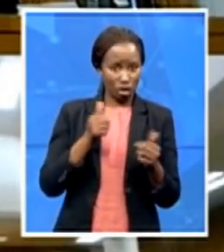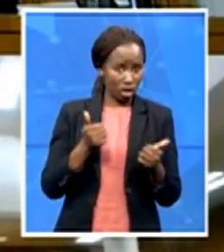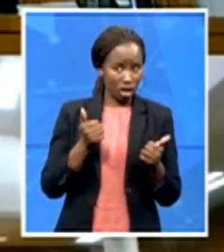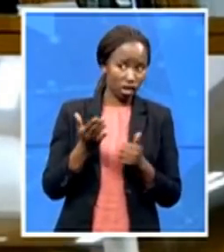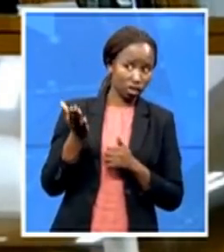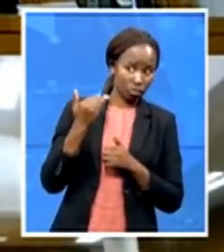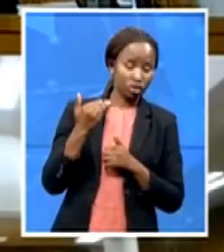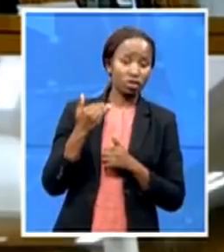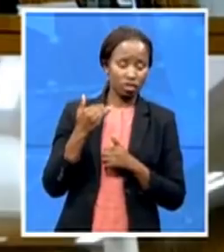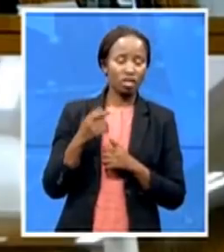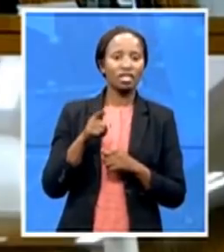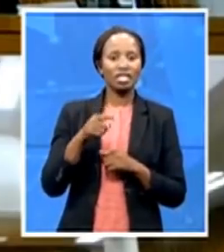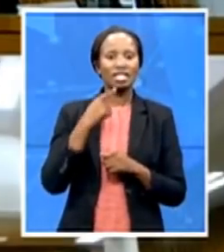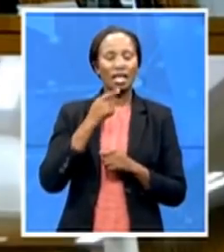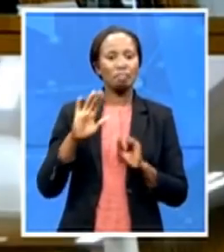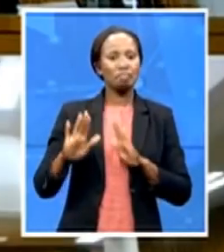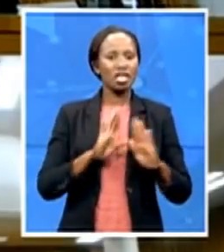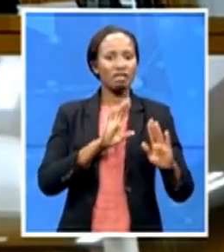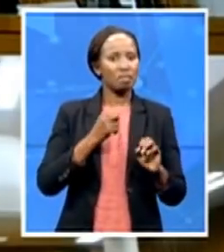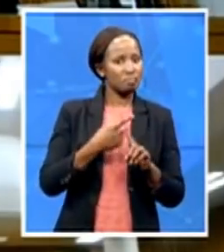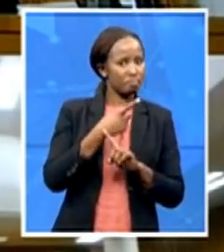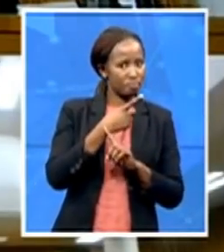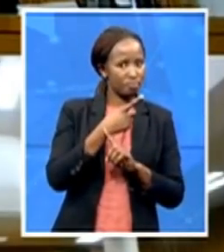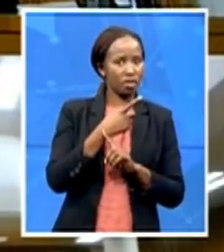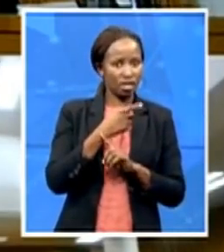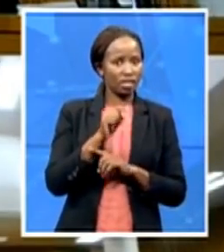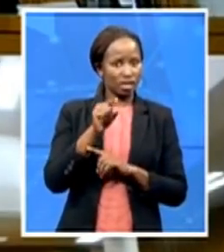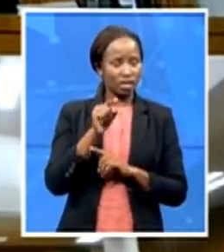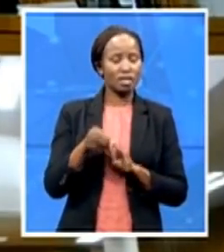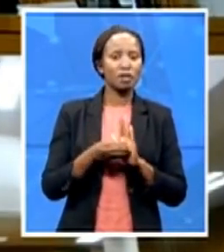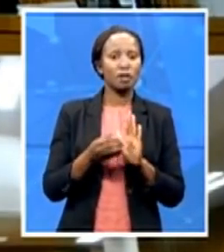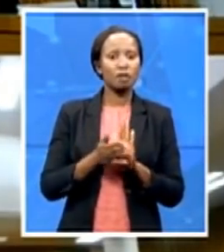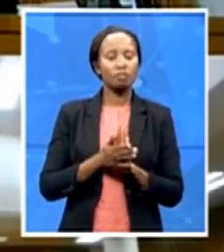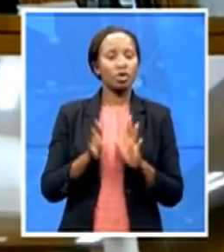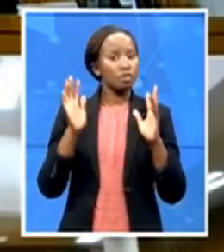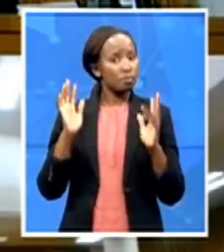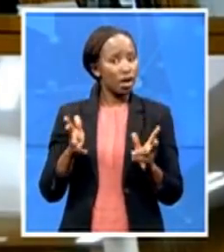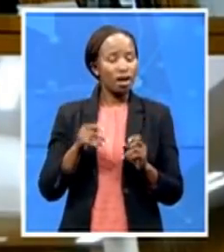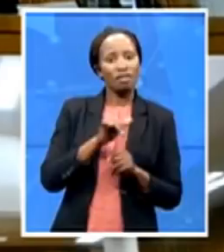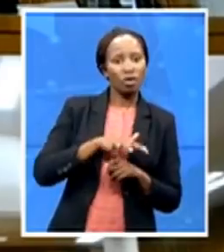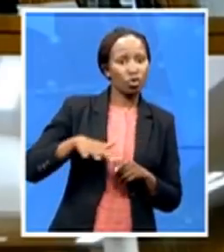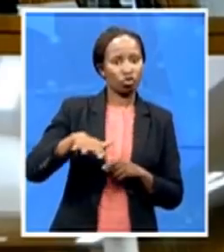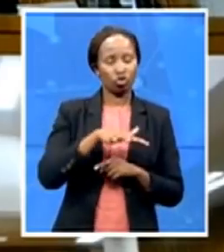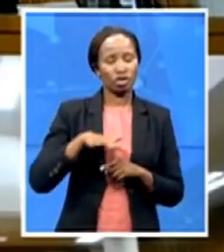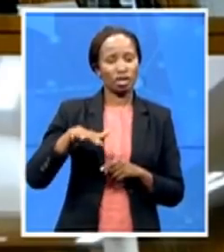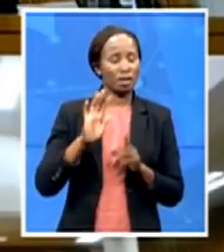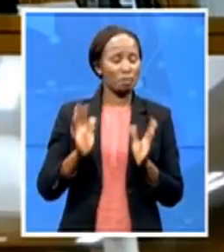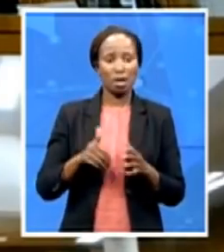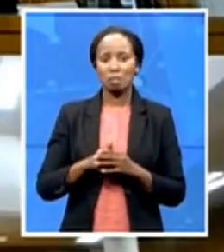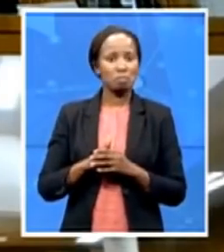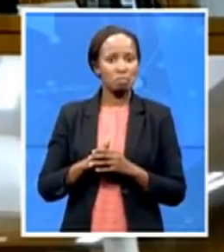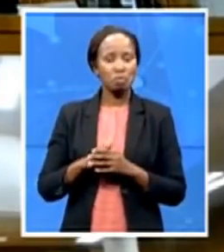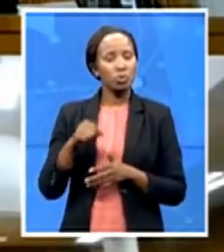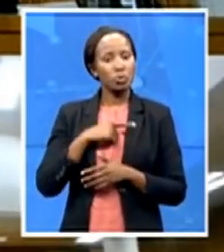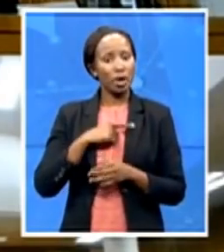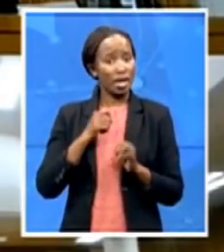incompetence, and incapacity in the new rules do not alter their conditions of employment. They were adopted to give meaning to the grounds of